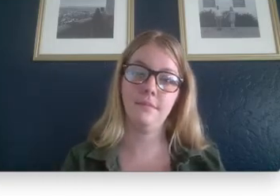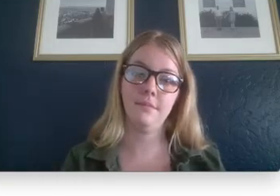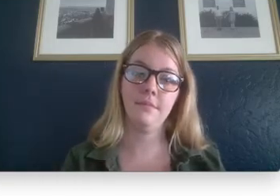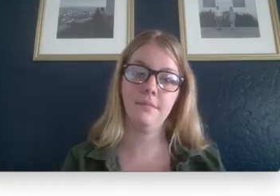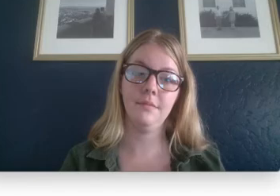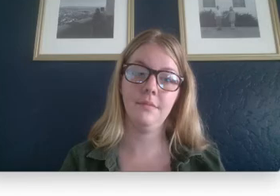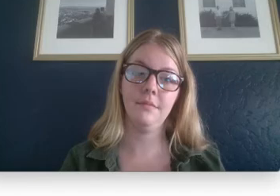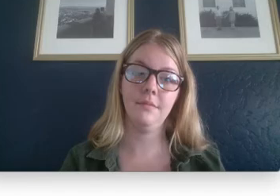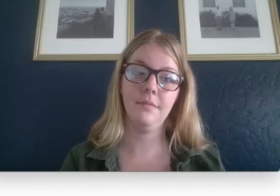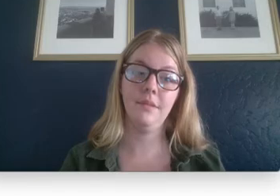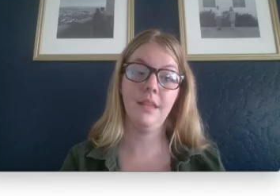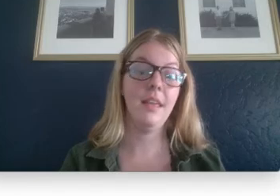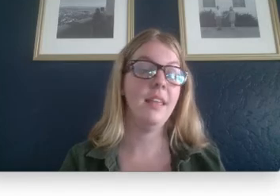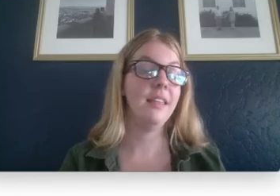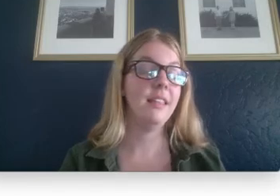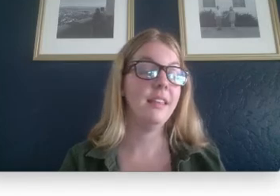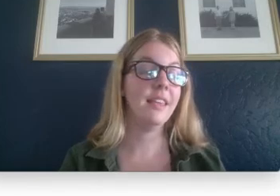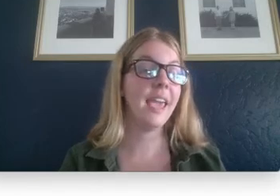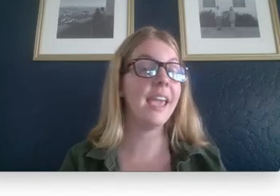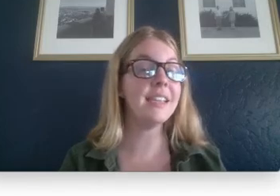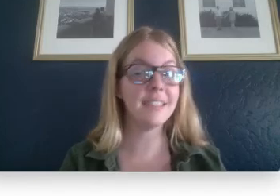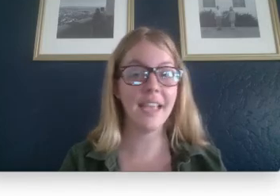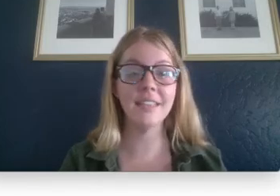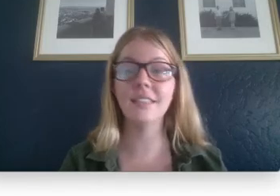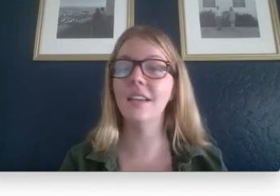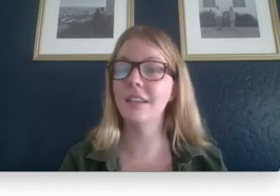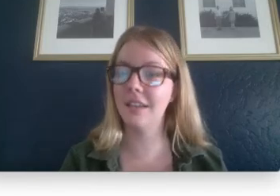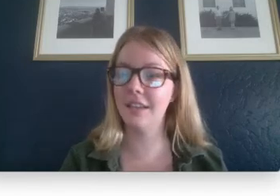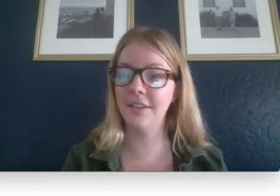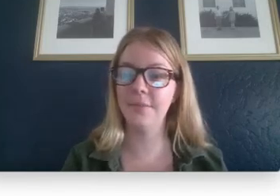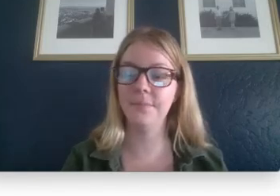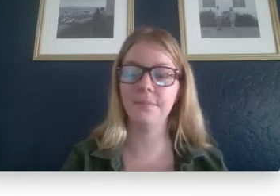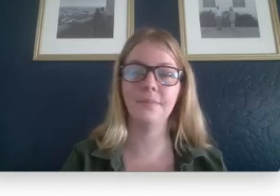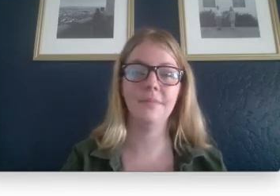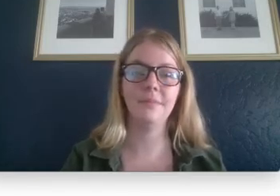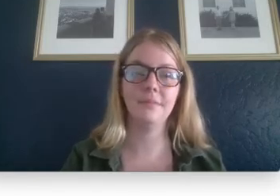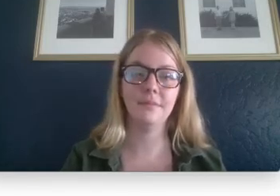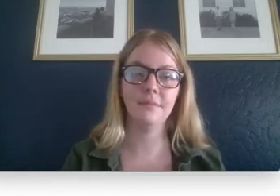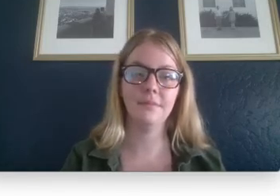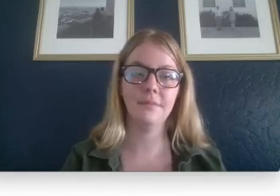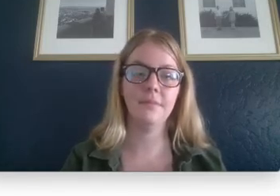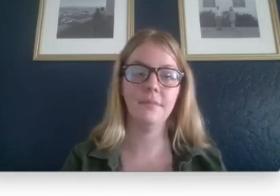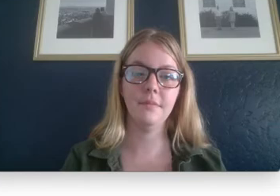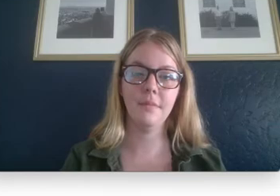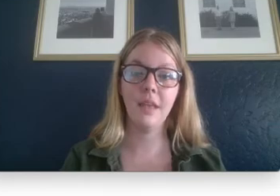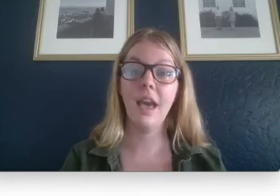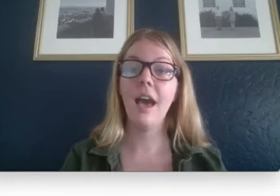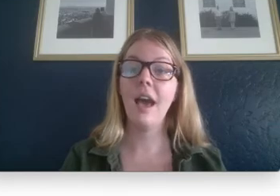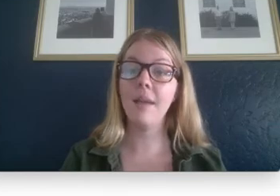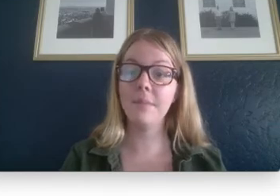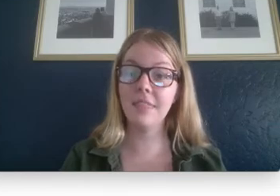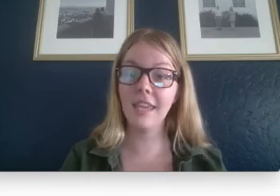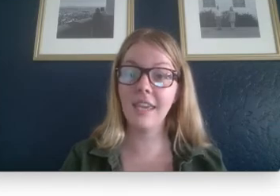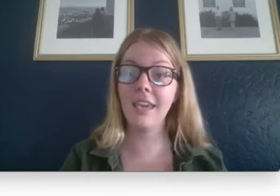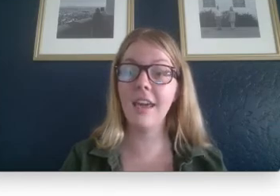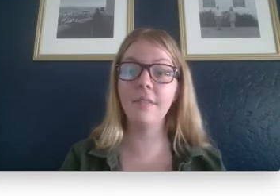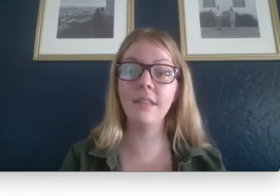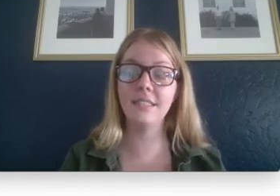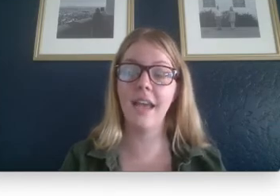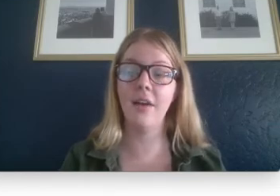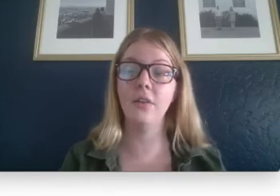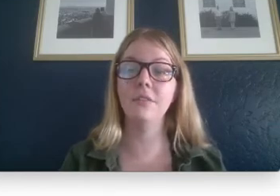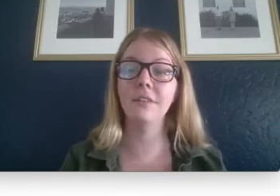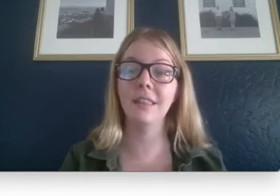K says k. I'm thinking of